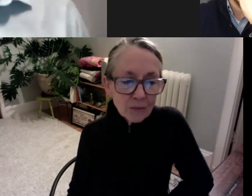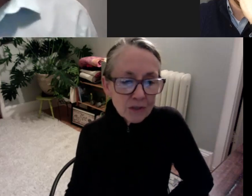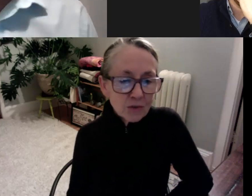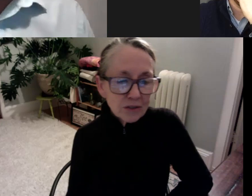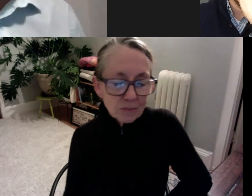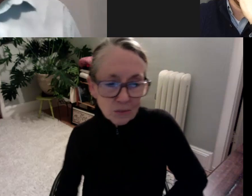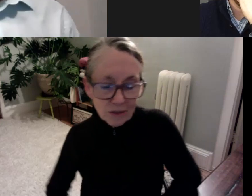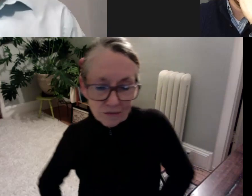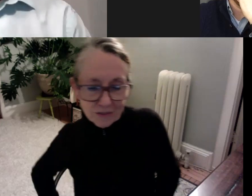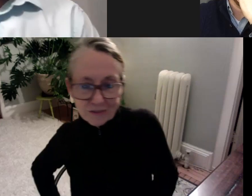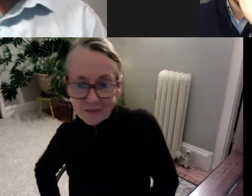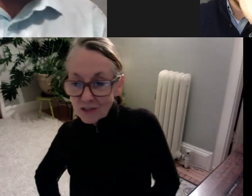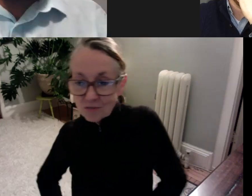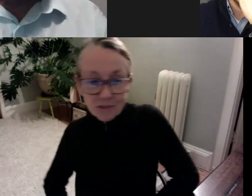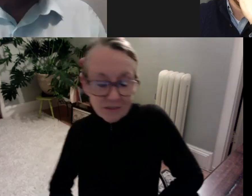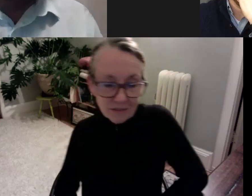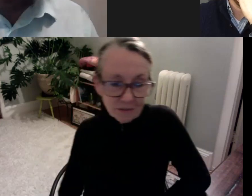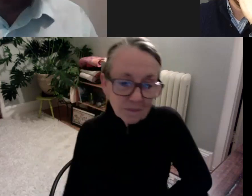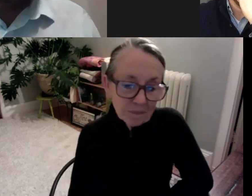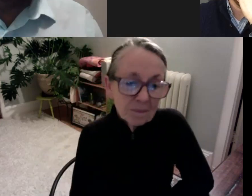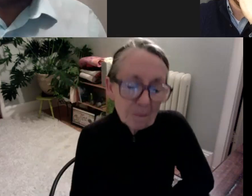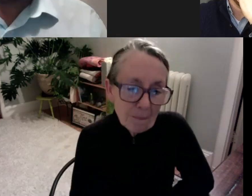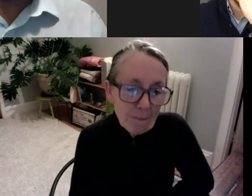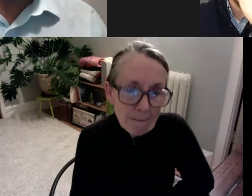I wanted you all to be aware of this. Thank you for listening.